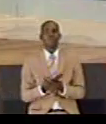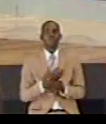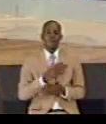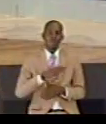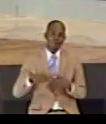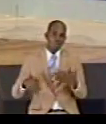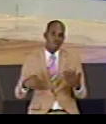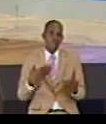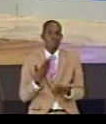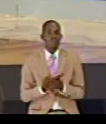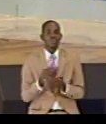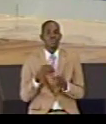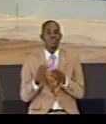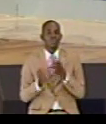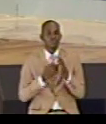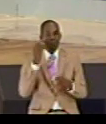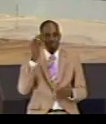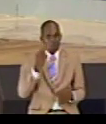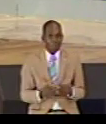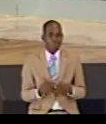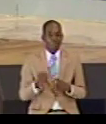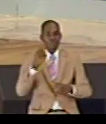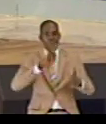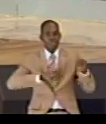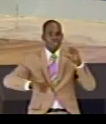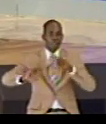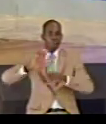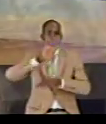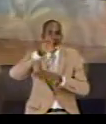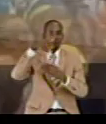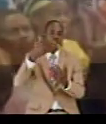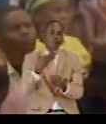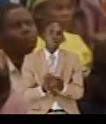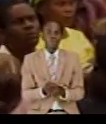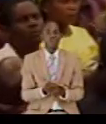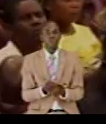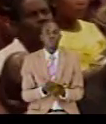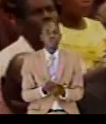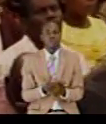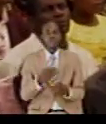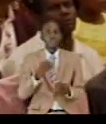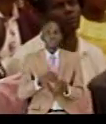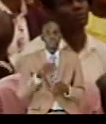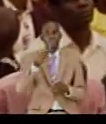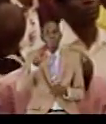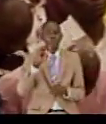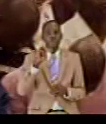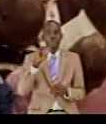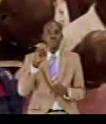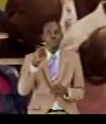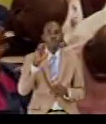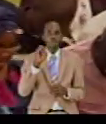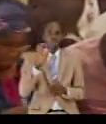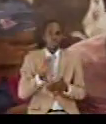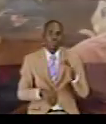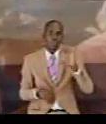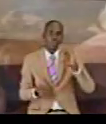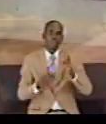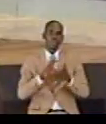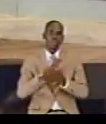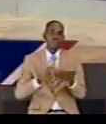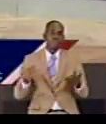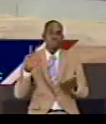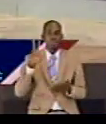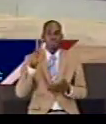All. Somebody shout all. Romans chapter 8, verse 32. Romans